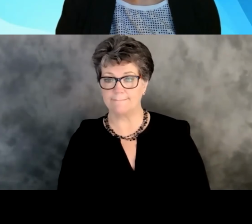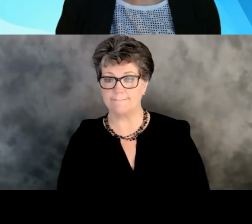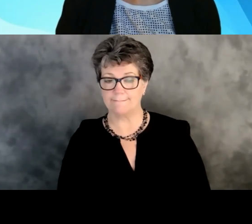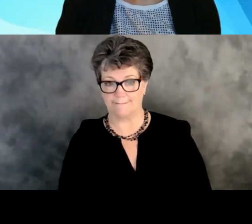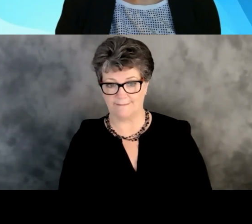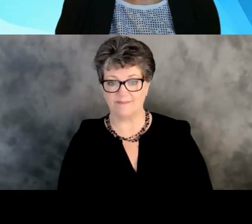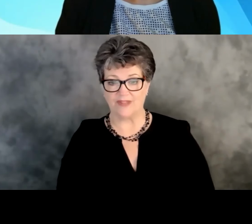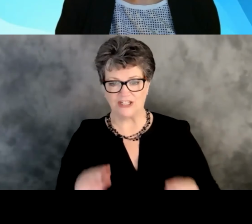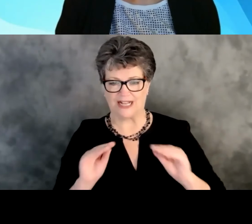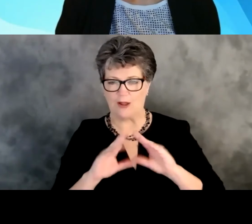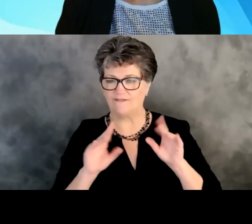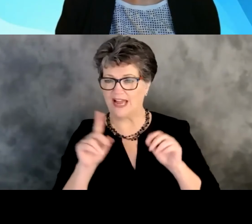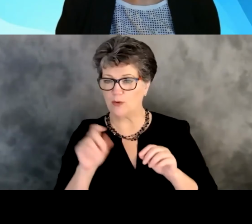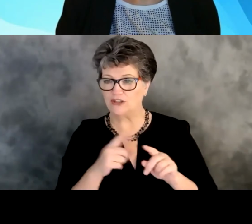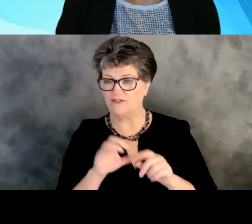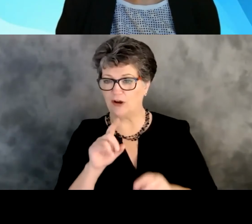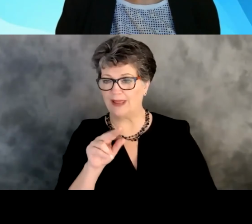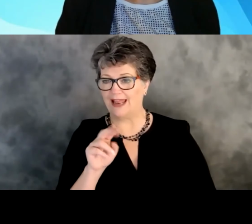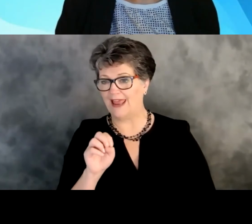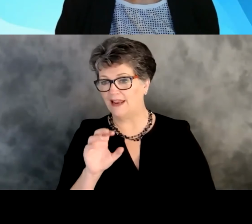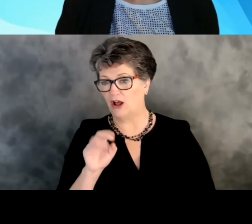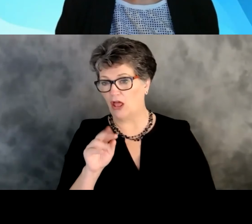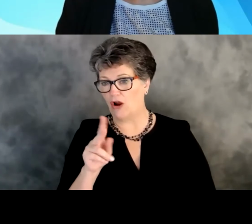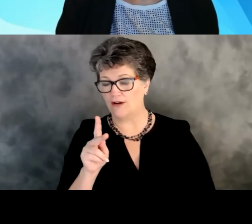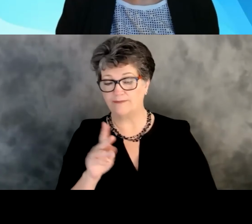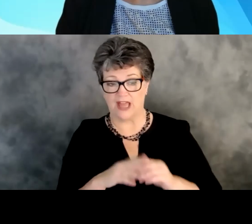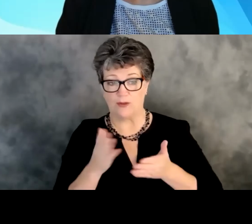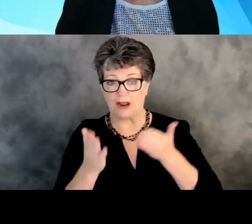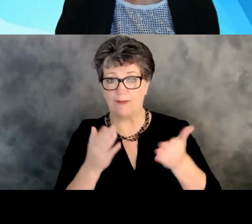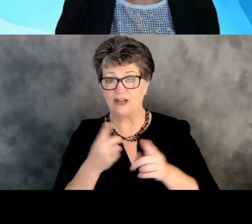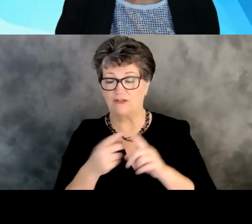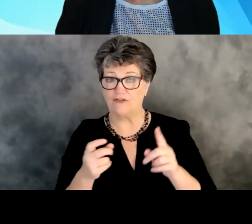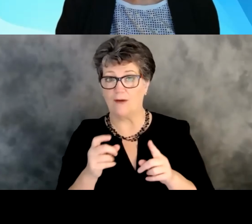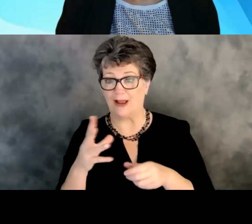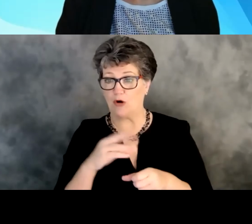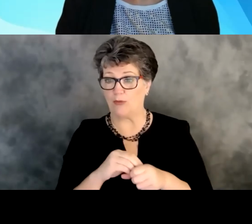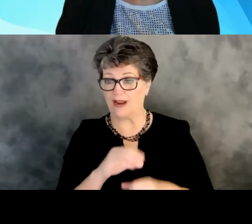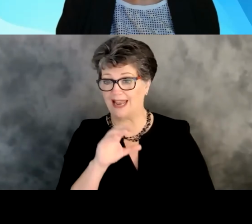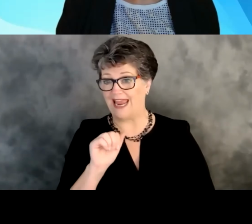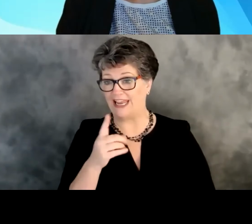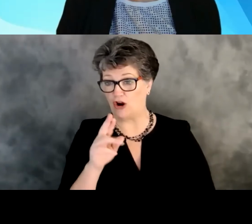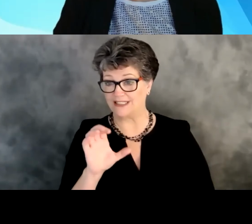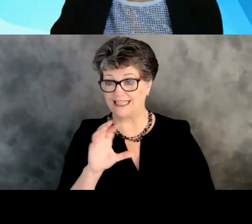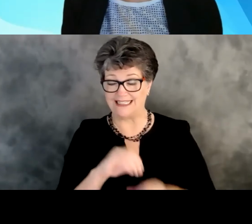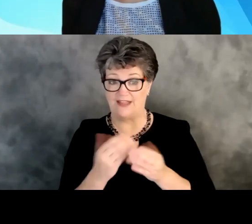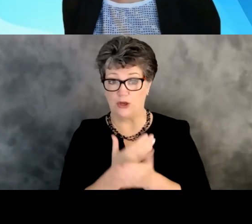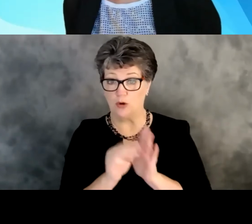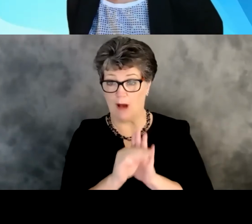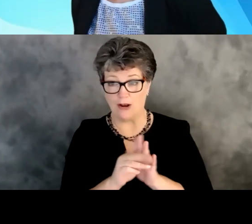There's a clarifying question from Elaine Clark. Is the recommendation to incorporate ADRCs into the new model, not keep them